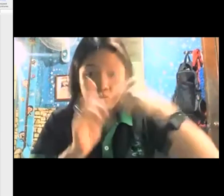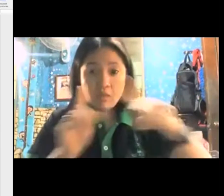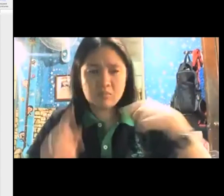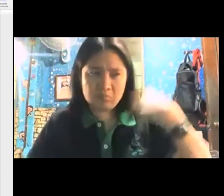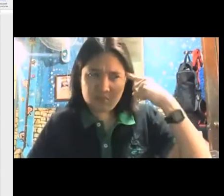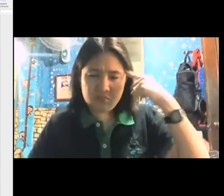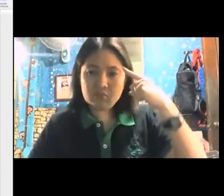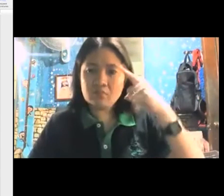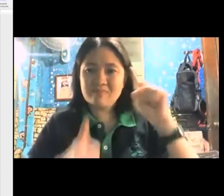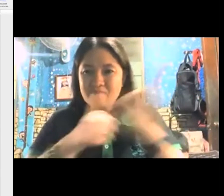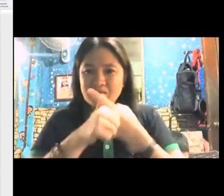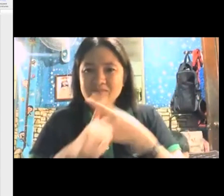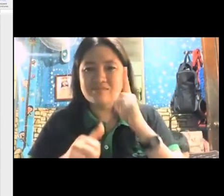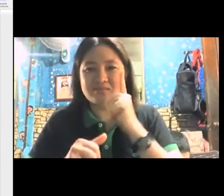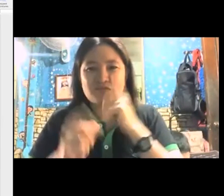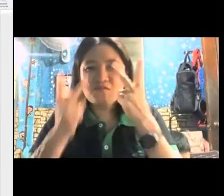So